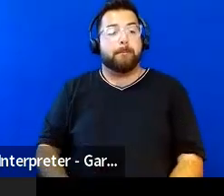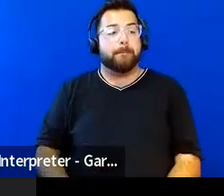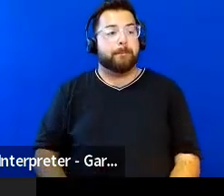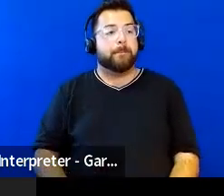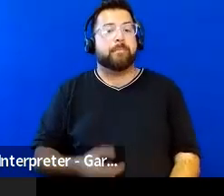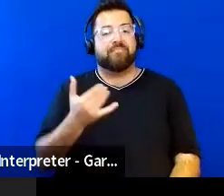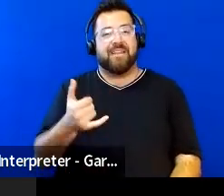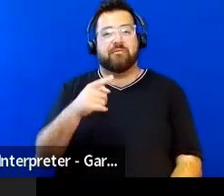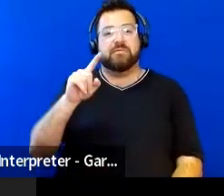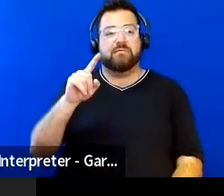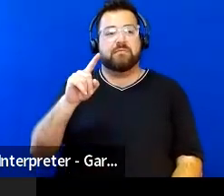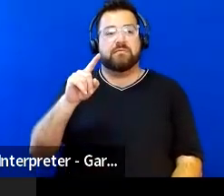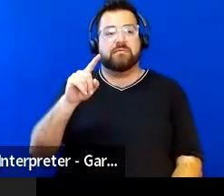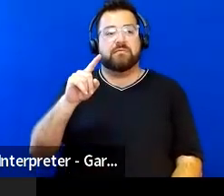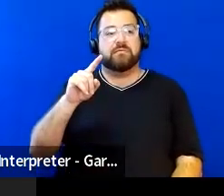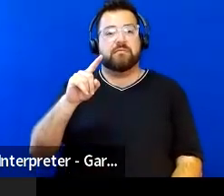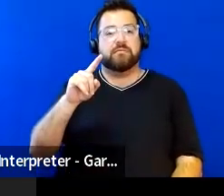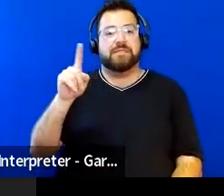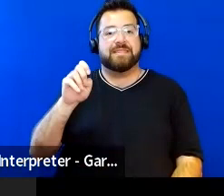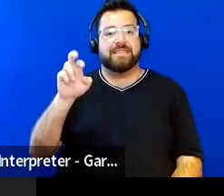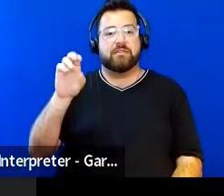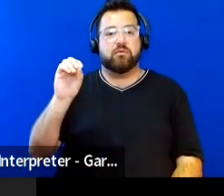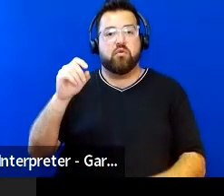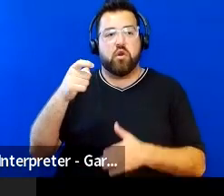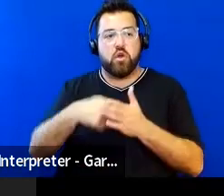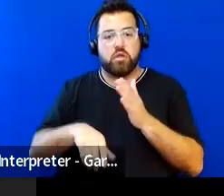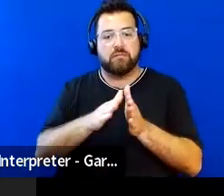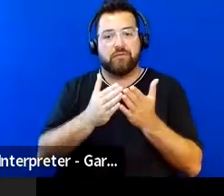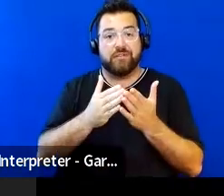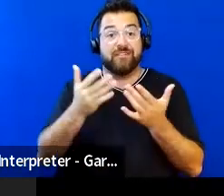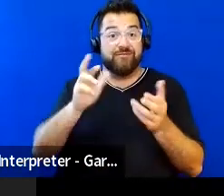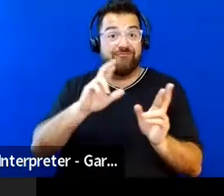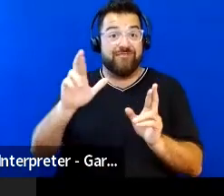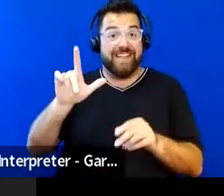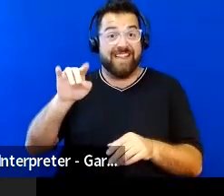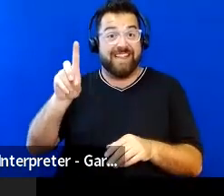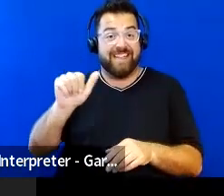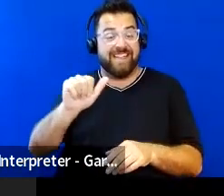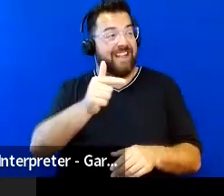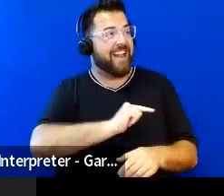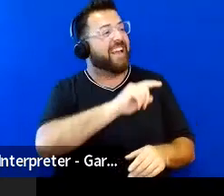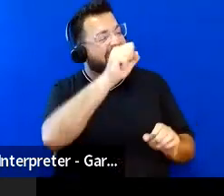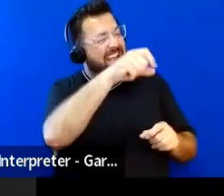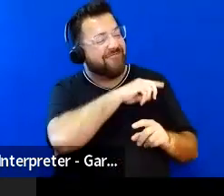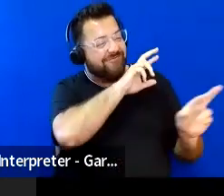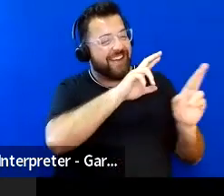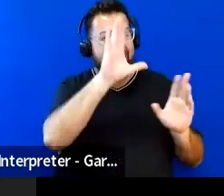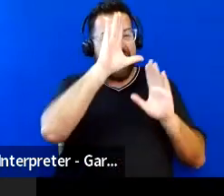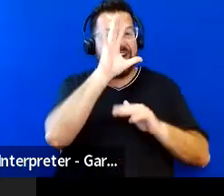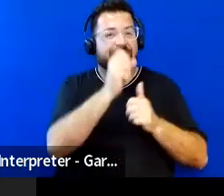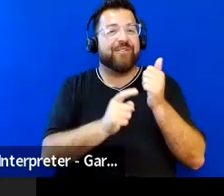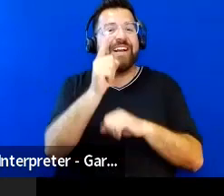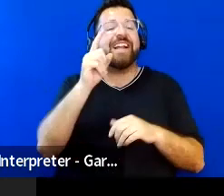zero cost books. Oh, okay, Linda, you ready? Yeah. Hi, Okay. everybody. So I'm just going to give a